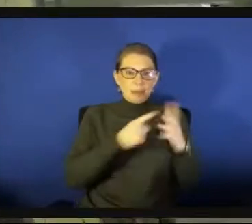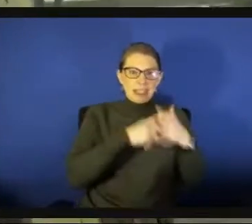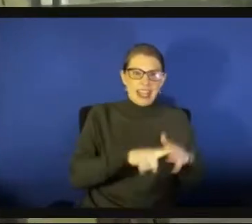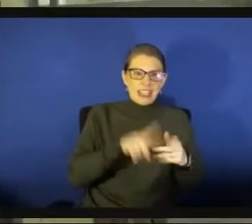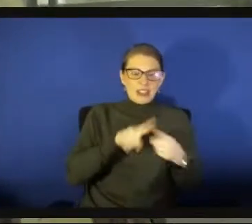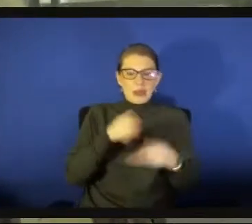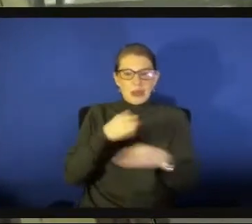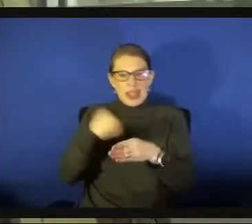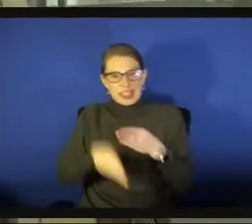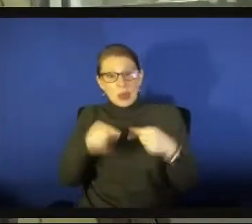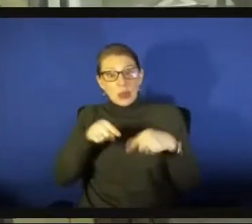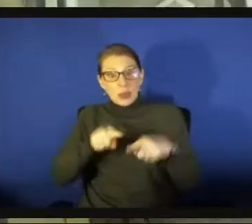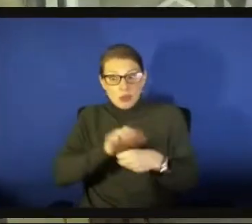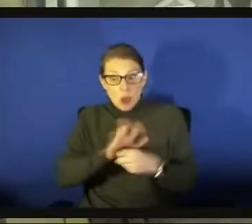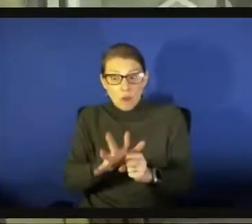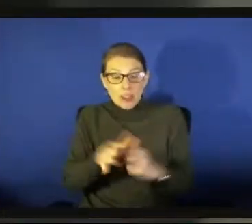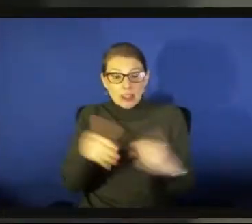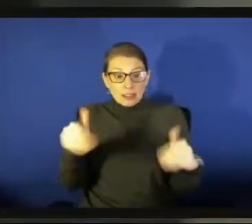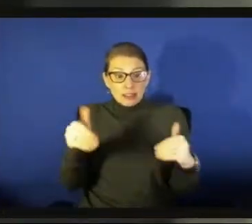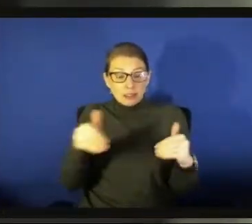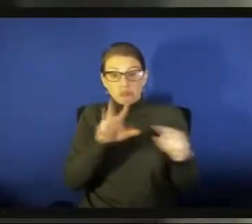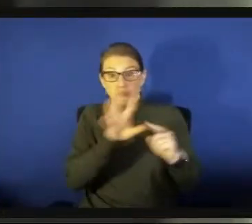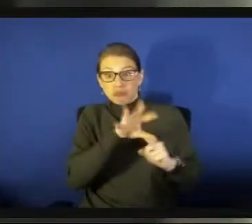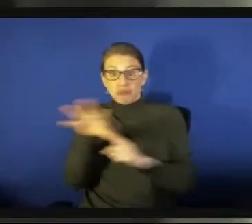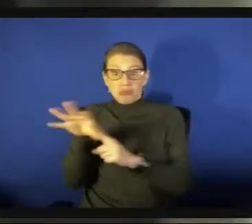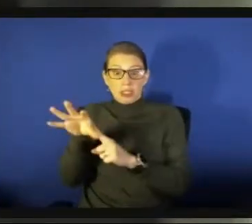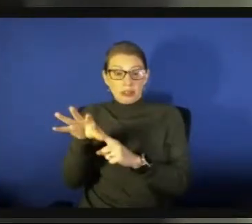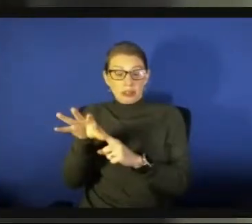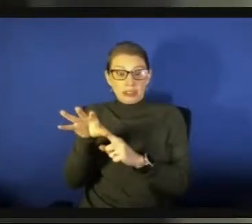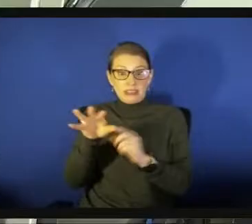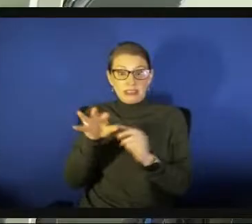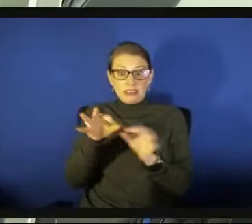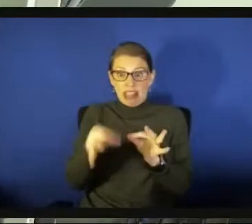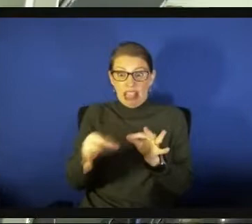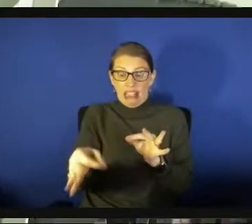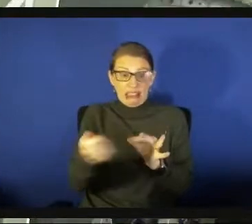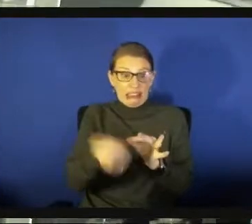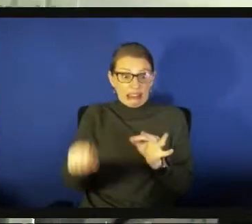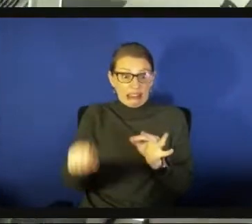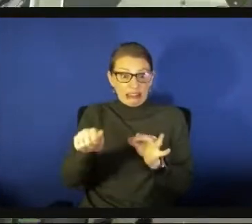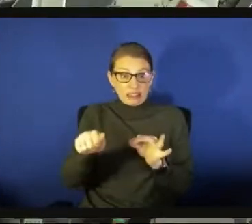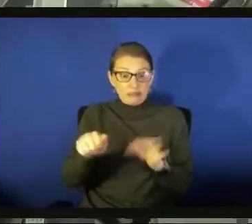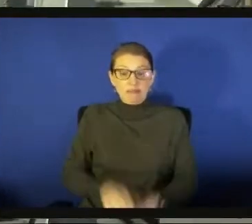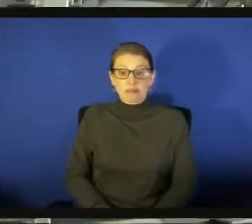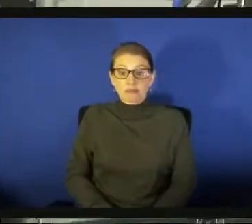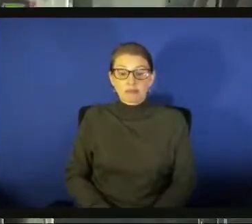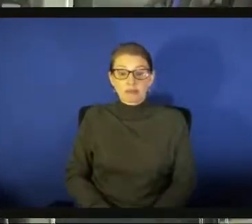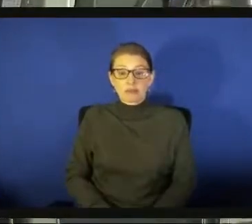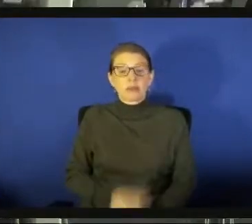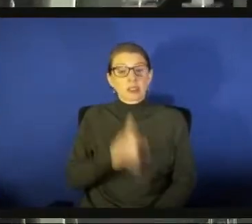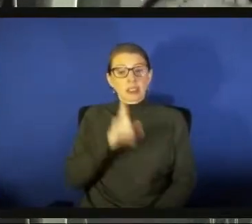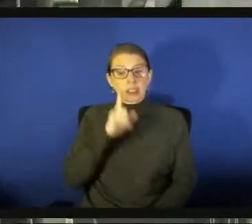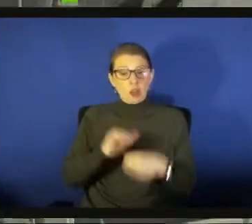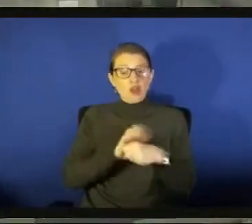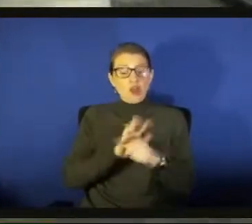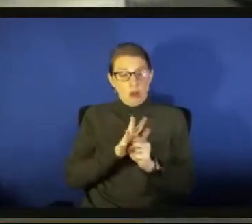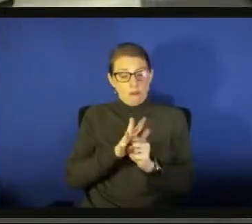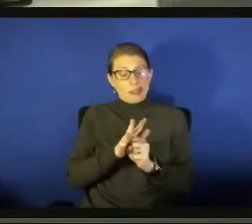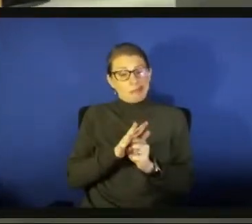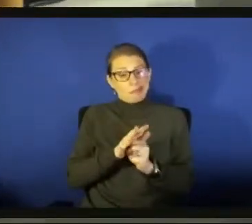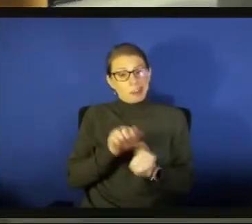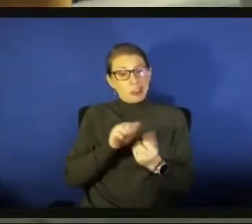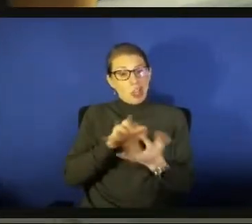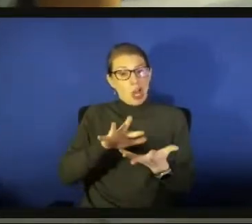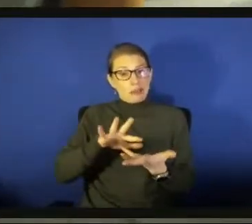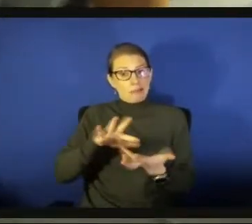COVID, any setbacks? No setbacks? Well, I think COVID did throw a twist to our plans, but